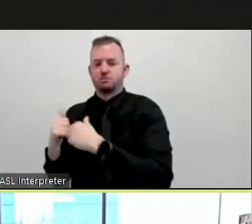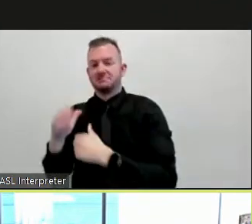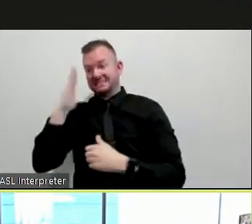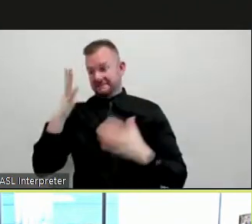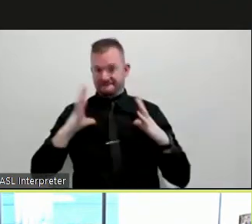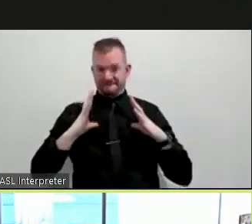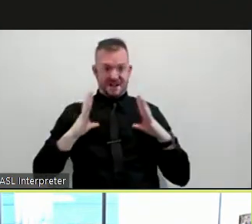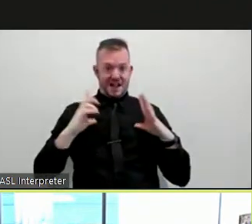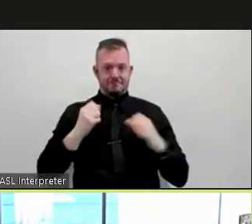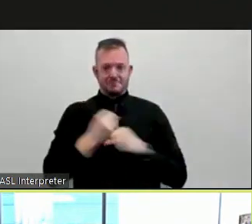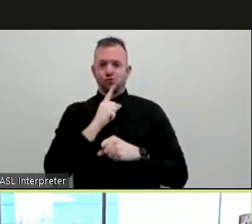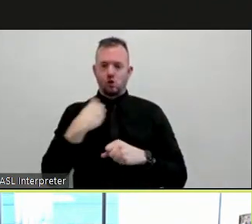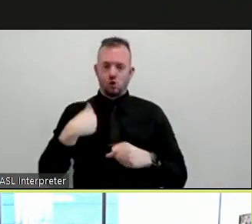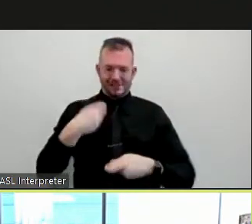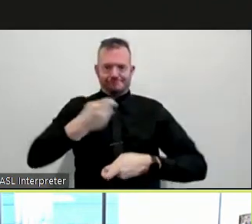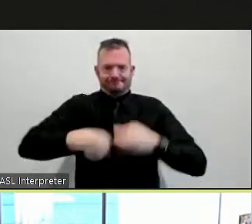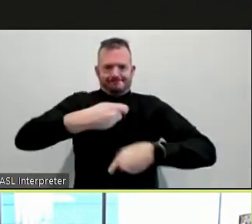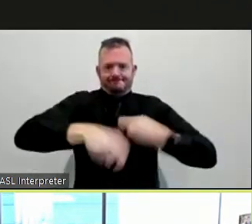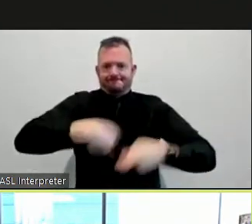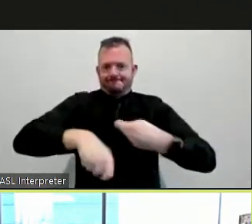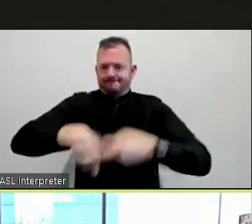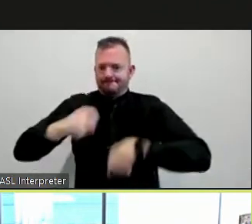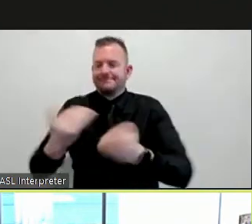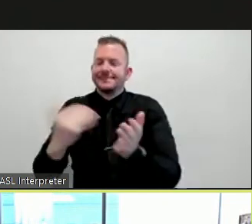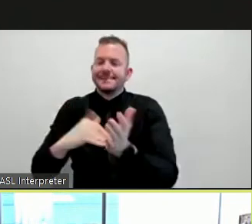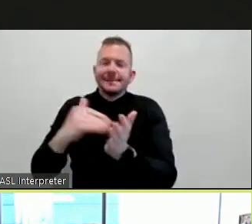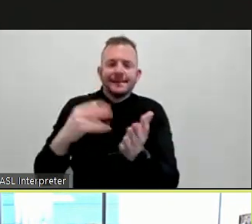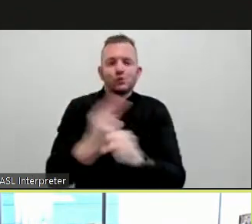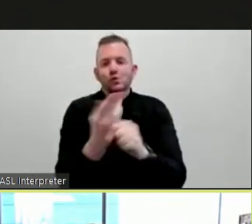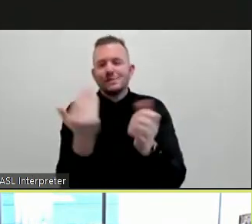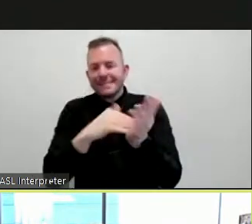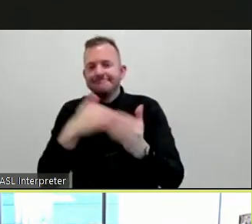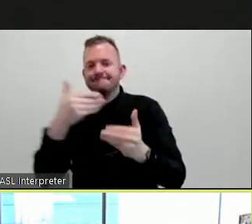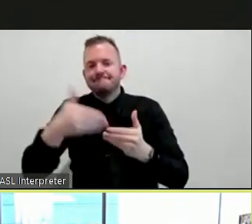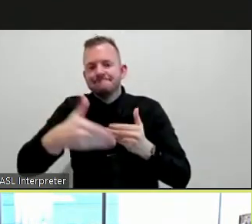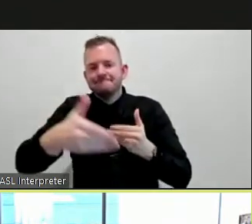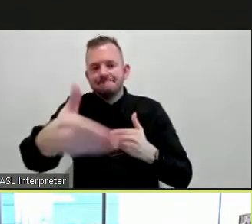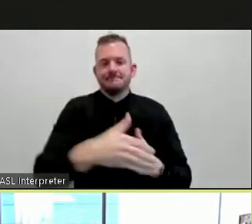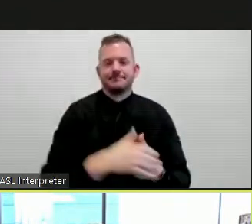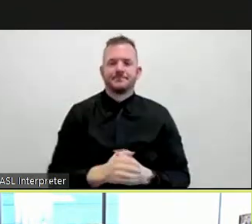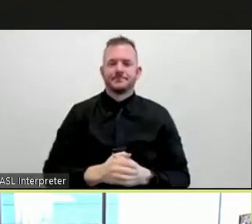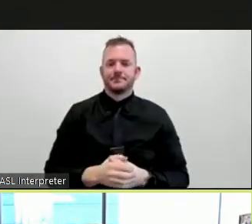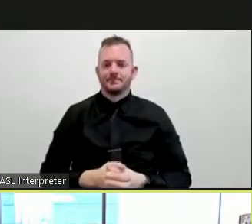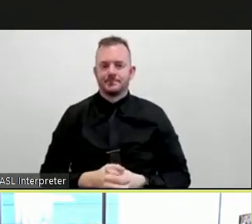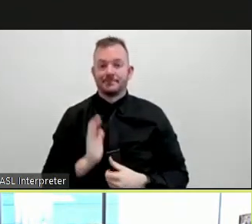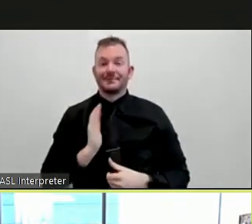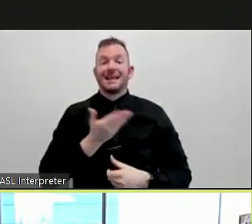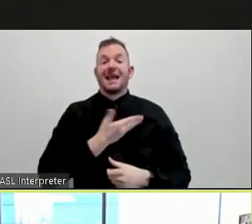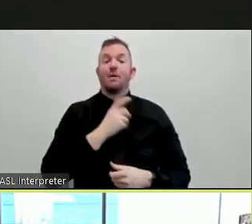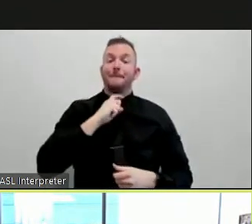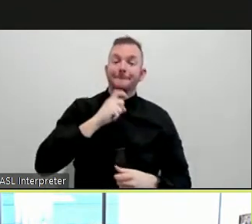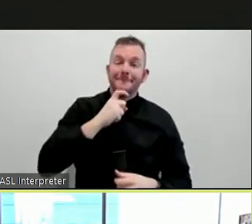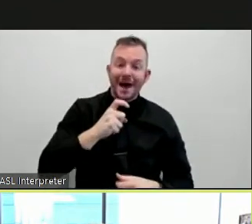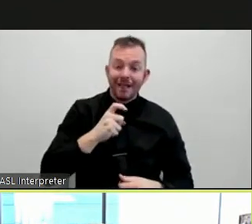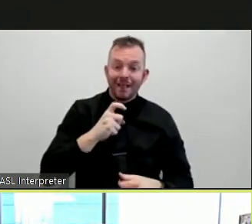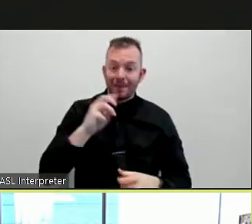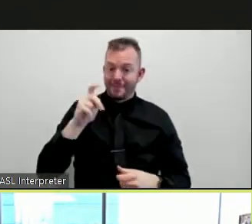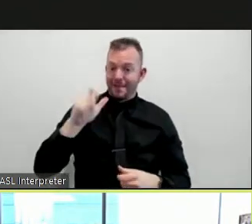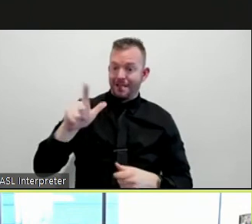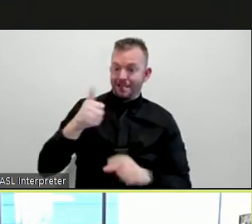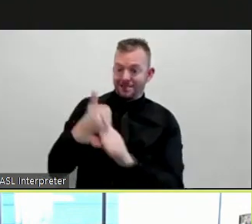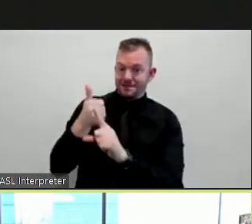what we can. We've got a big recycling effort from the metals that we put in there, making sure that